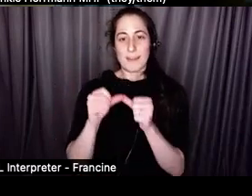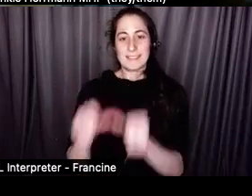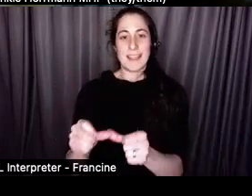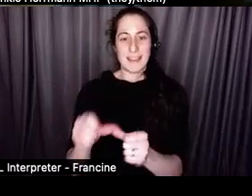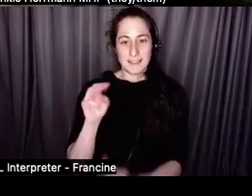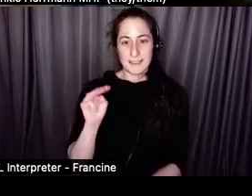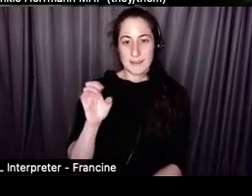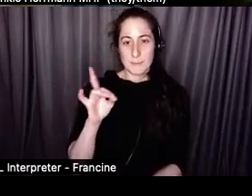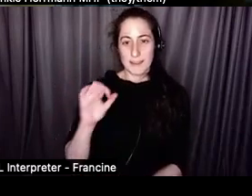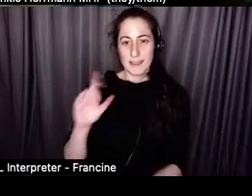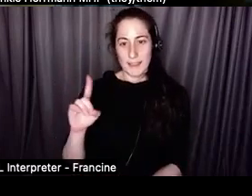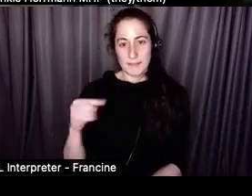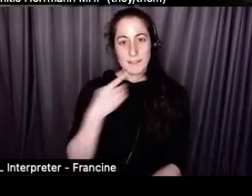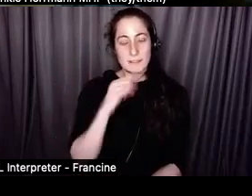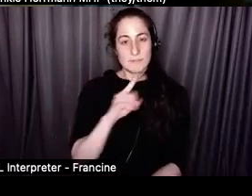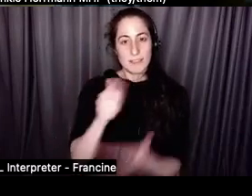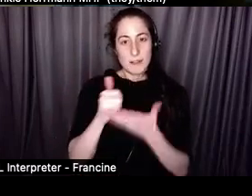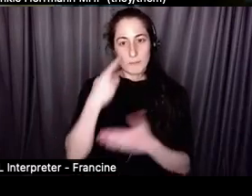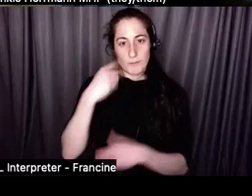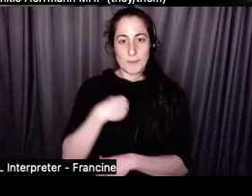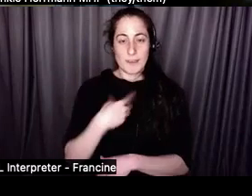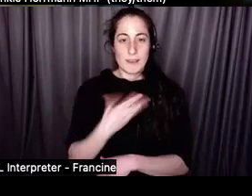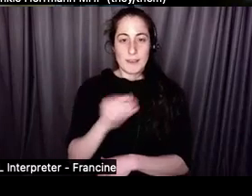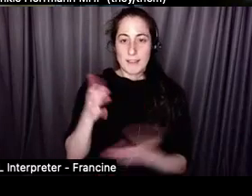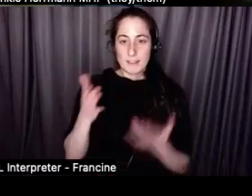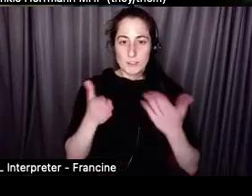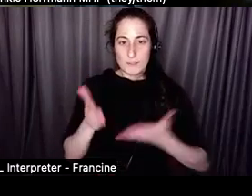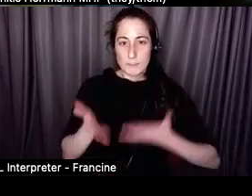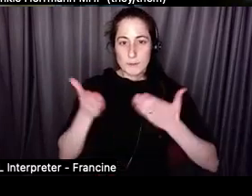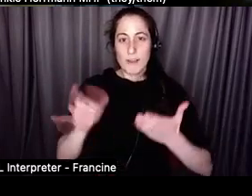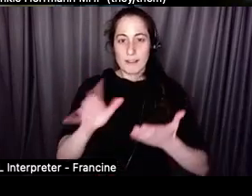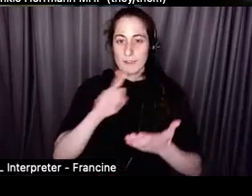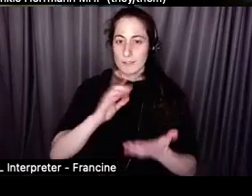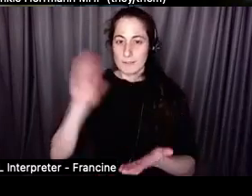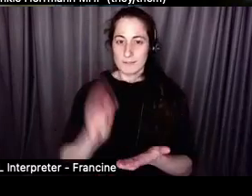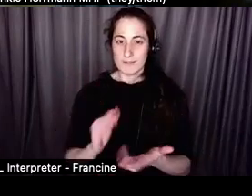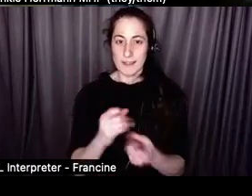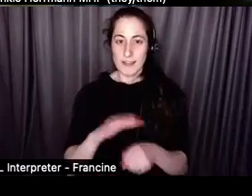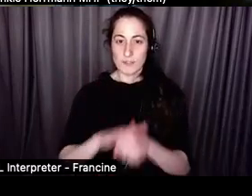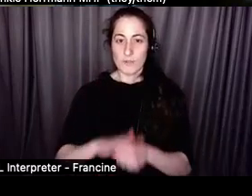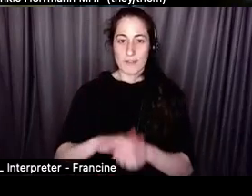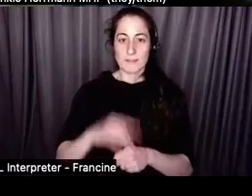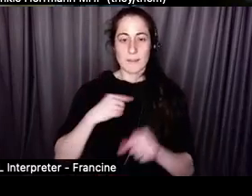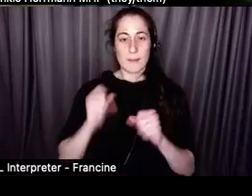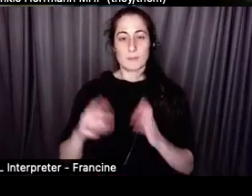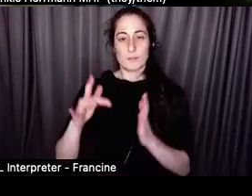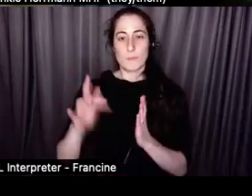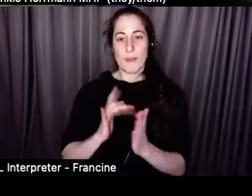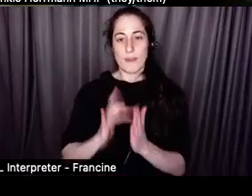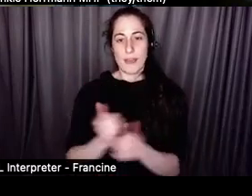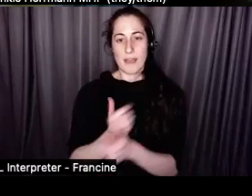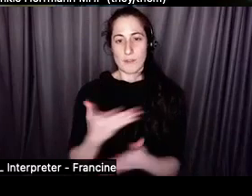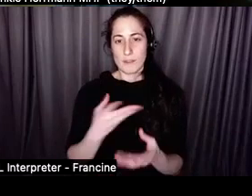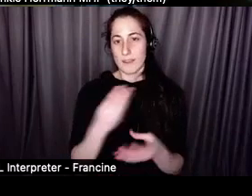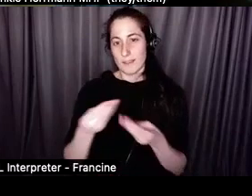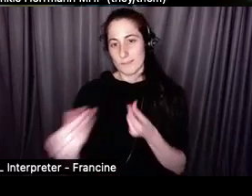say Medicaid's been really useful for me. The services provided have lowered a lot of stress by paying for everything and streamlining services, so I don't